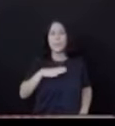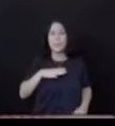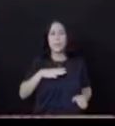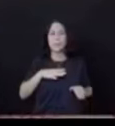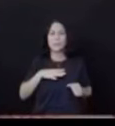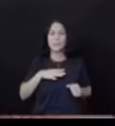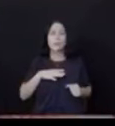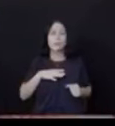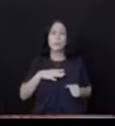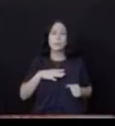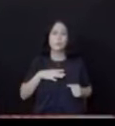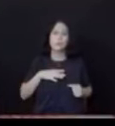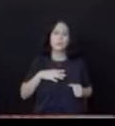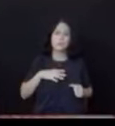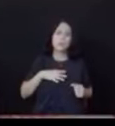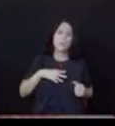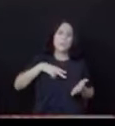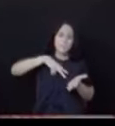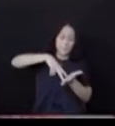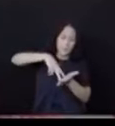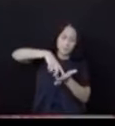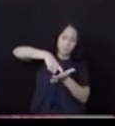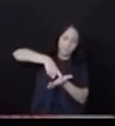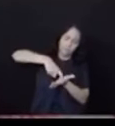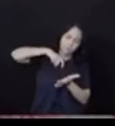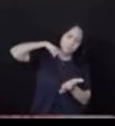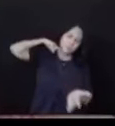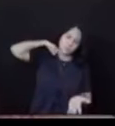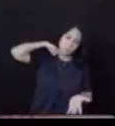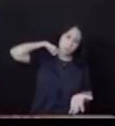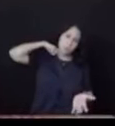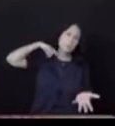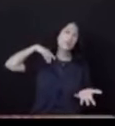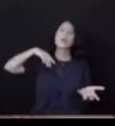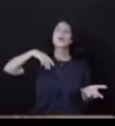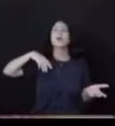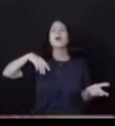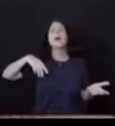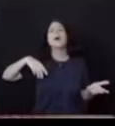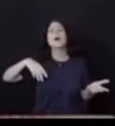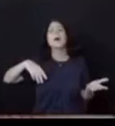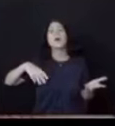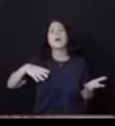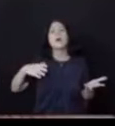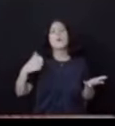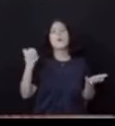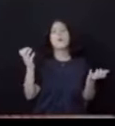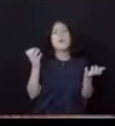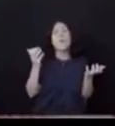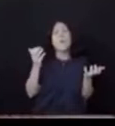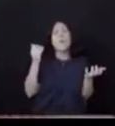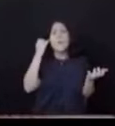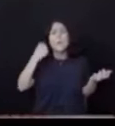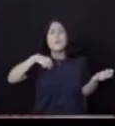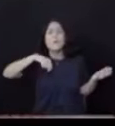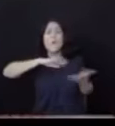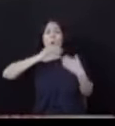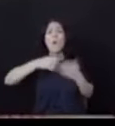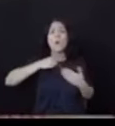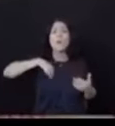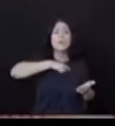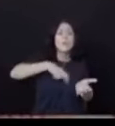by a knee to his neck what if we all fell to our knees in